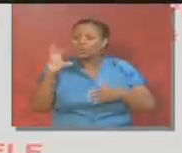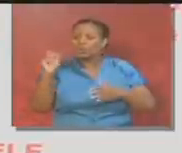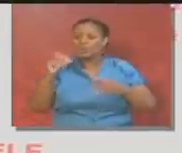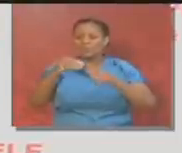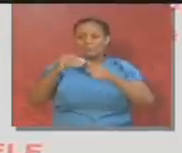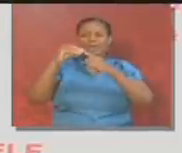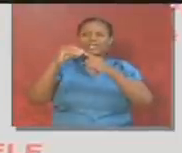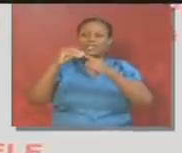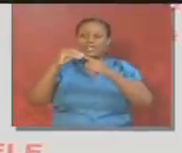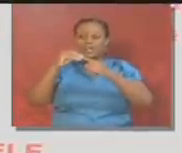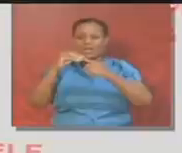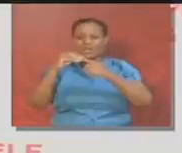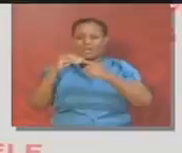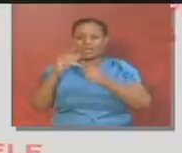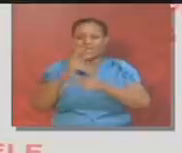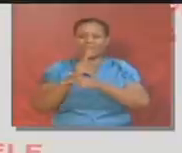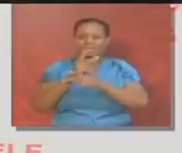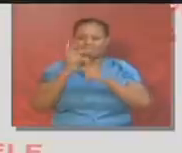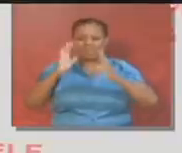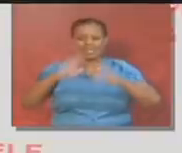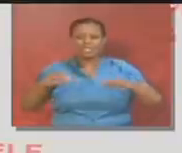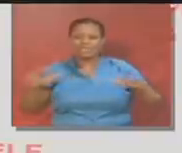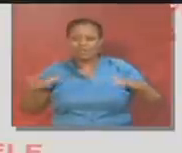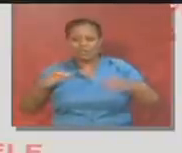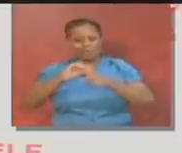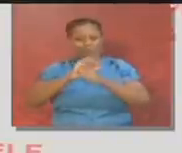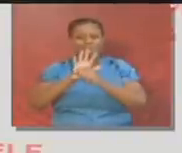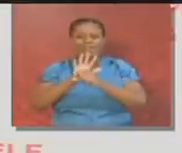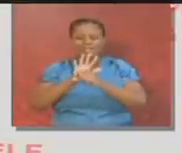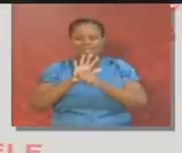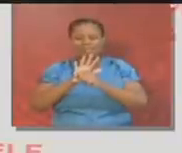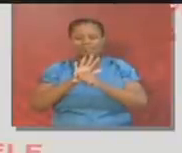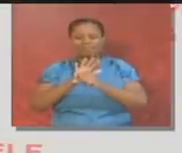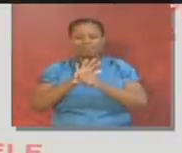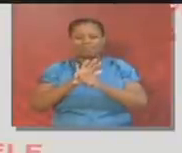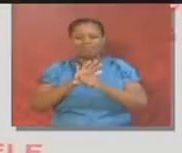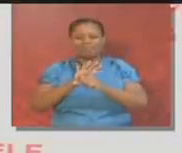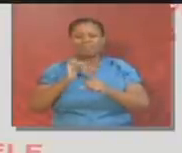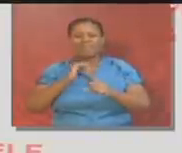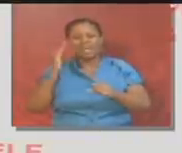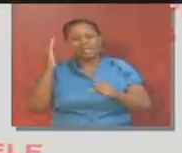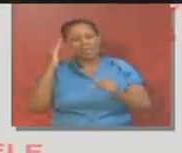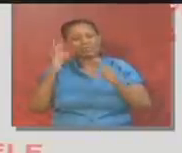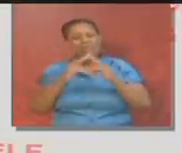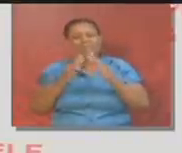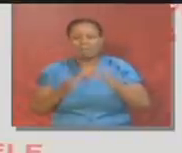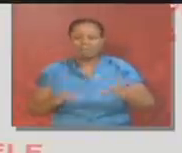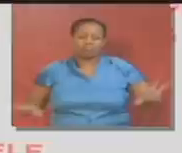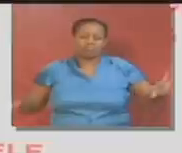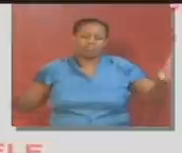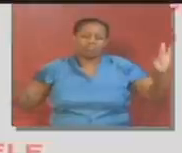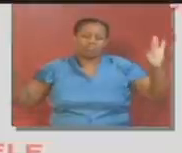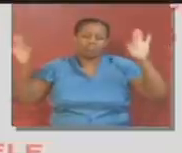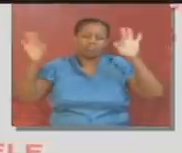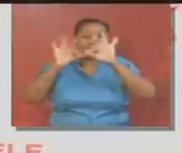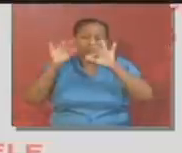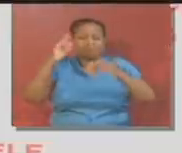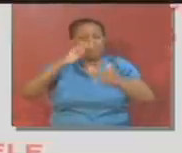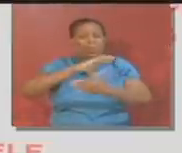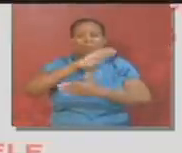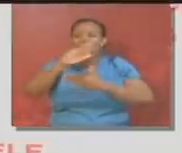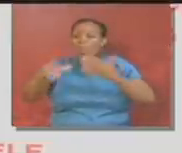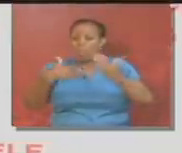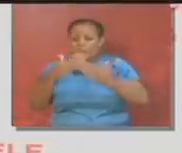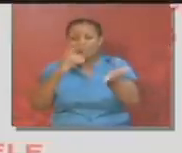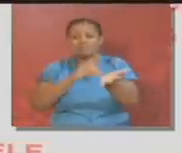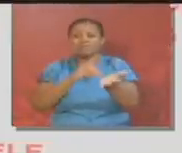to our children with COVID-19. I know that is important for all our medical professionals that